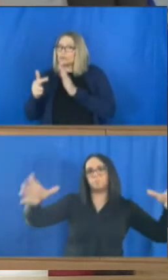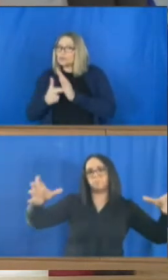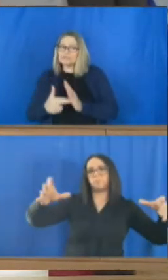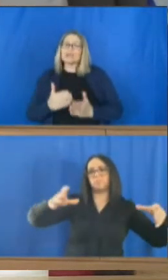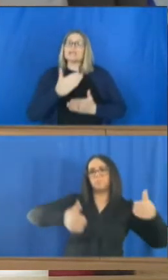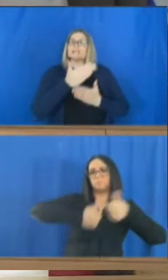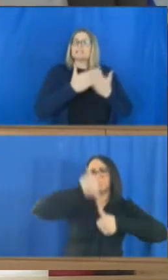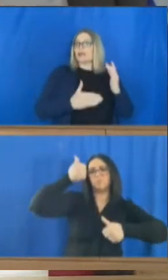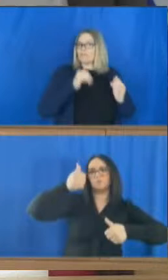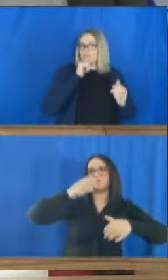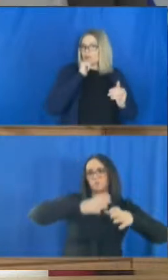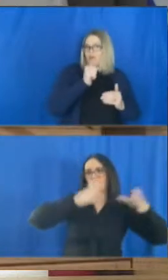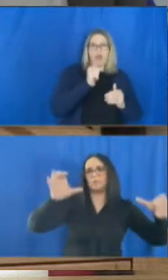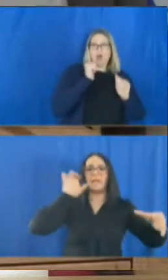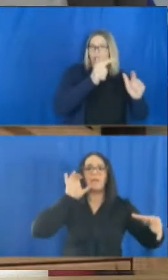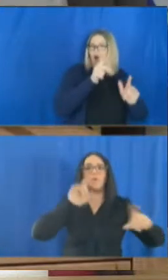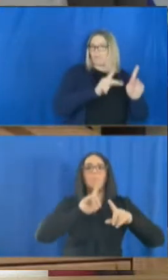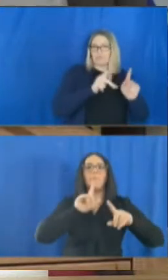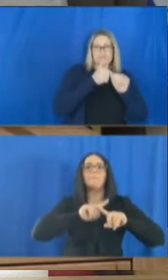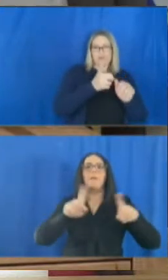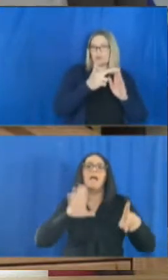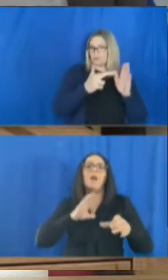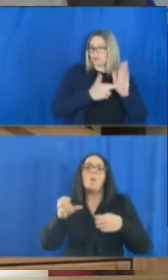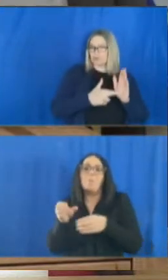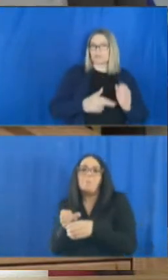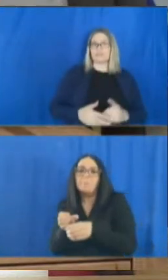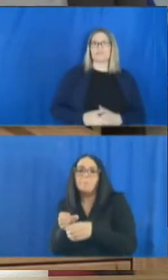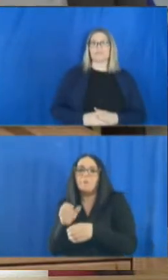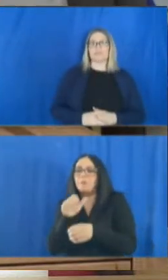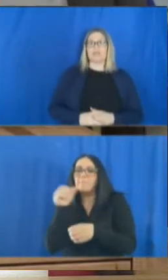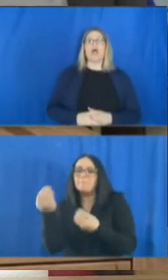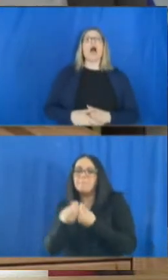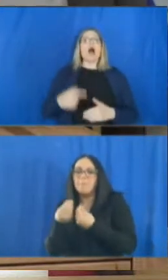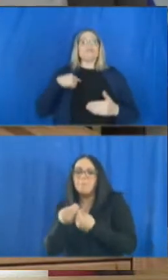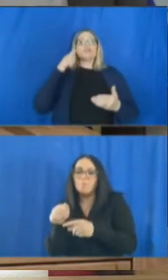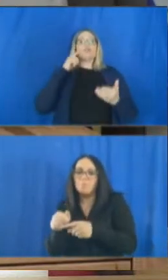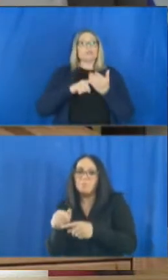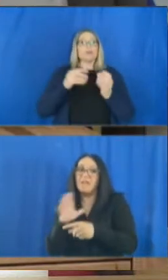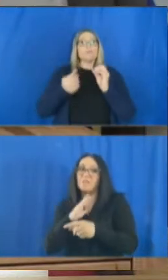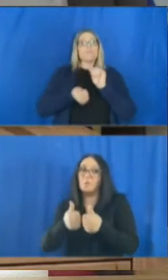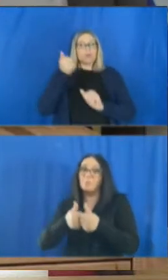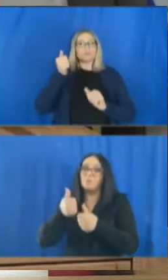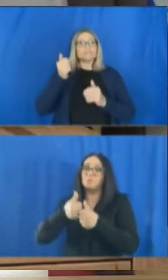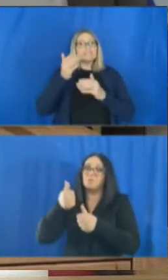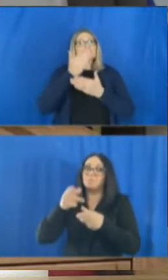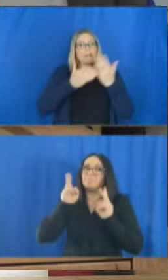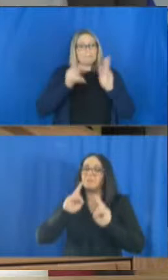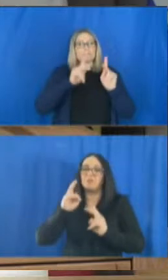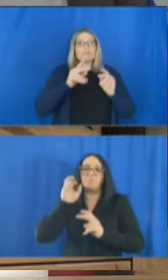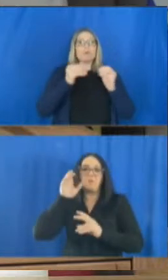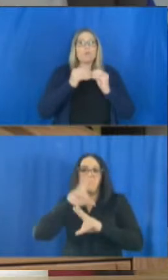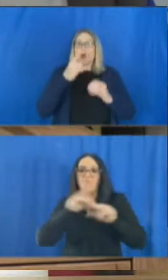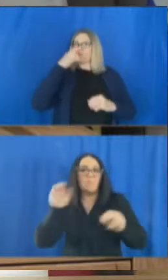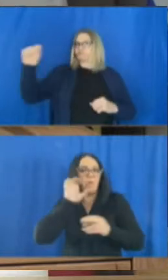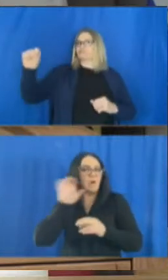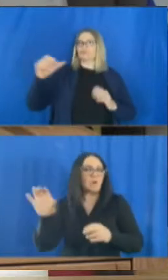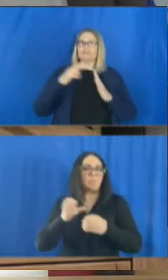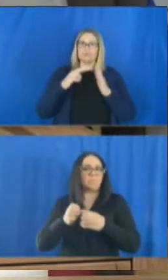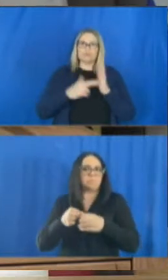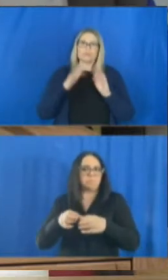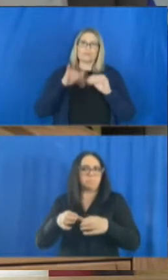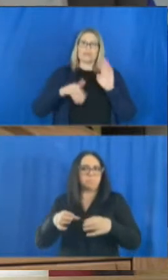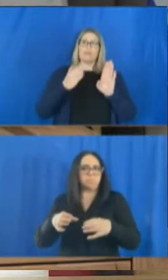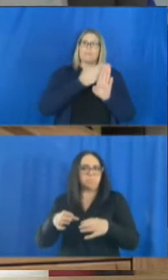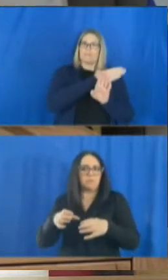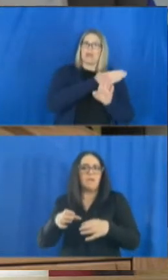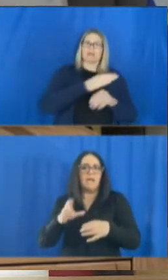very compliant. 400 people that were down in town, Fredericton. Do you think they all were unvaccinated? I rather doubt it. But I think